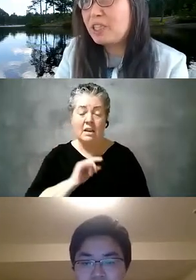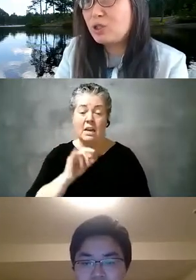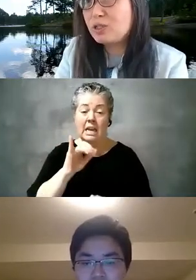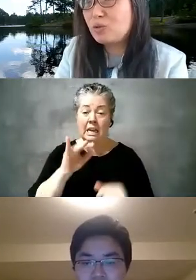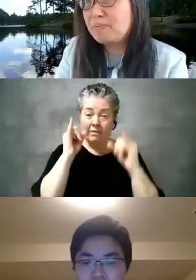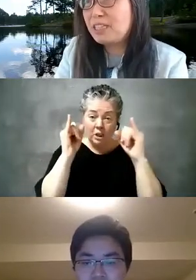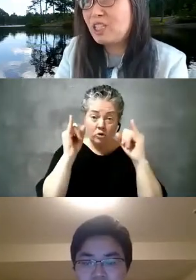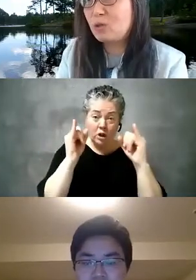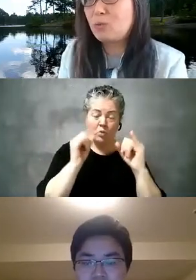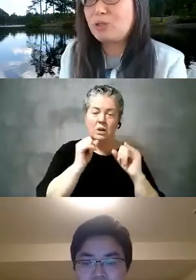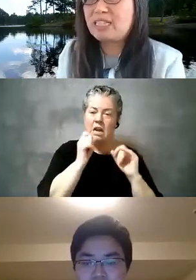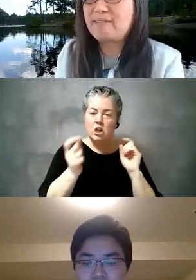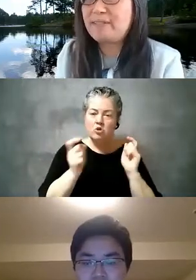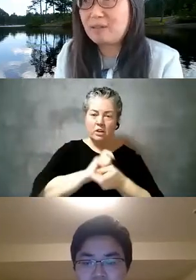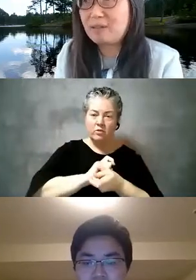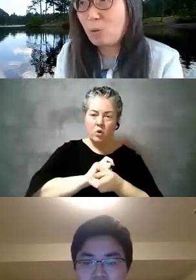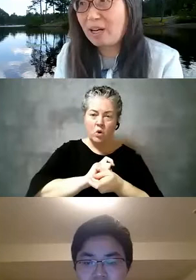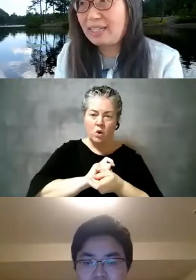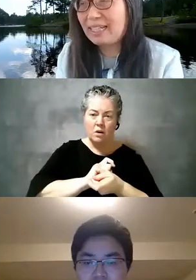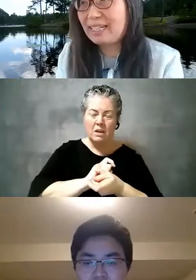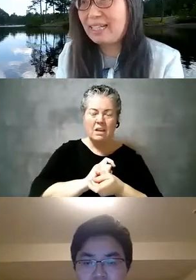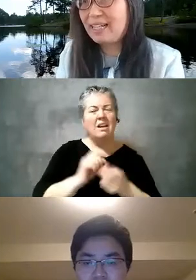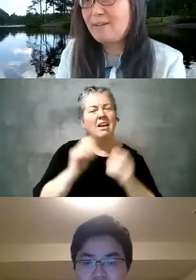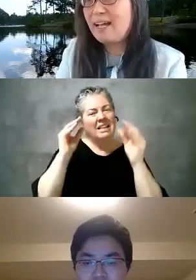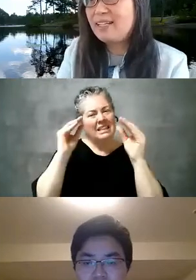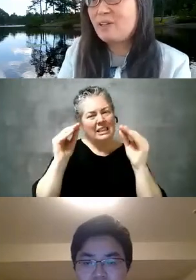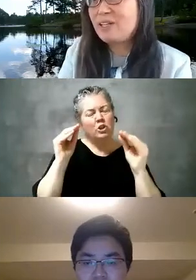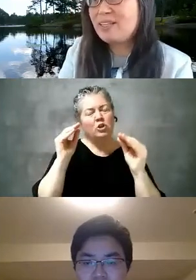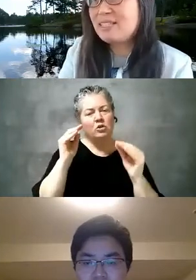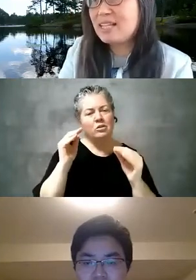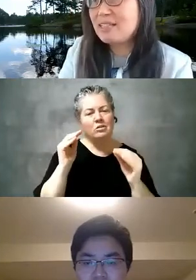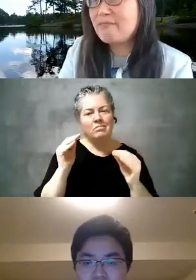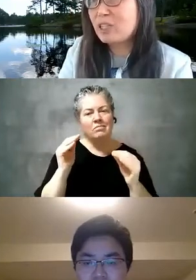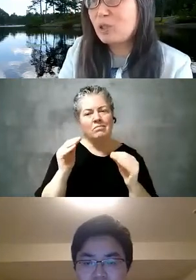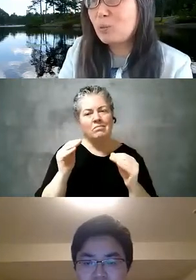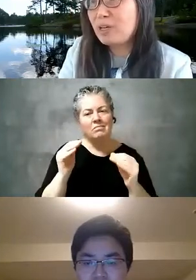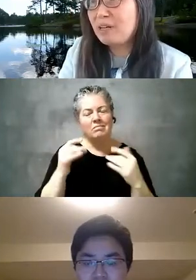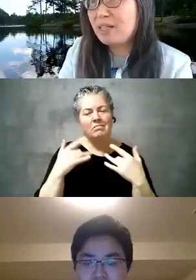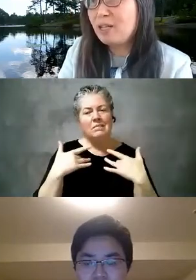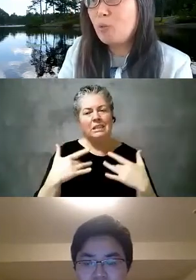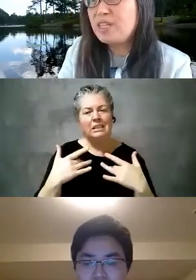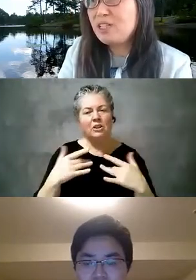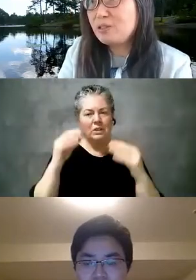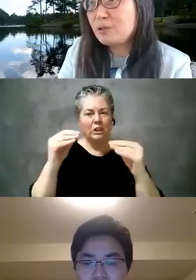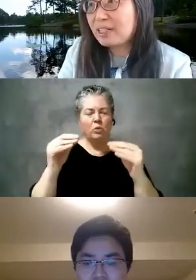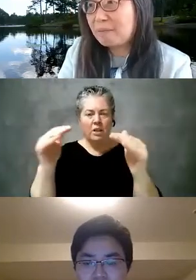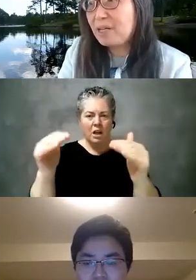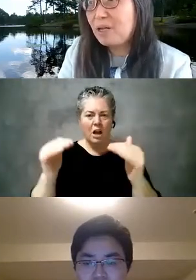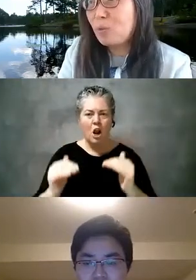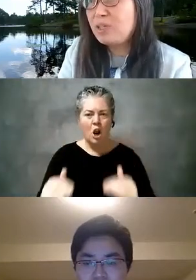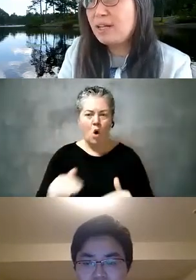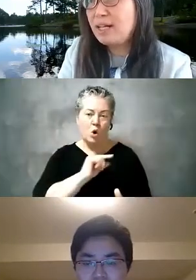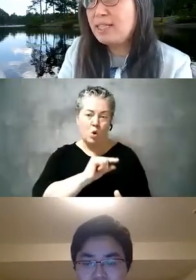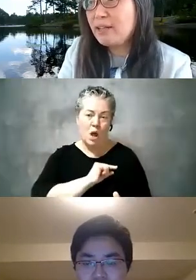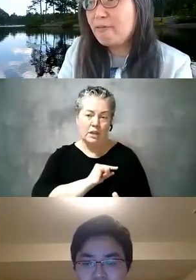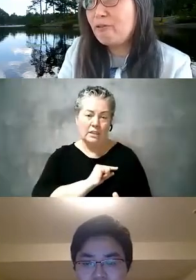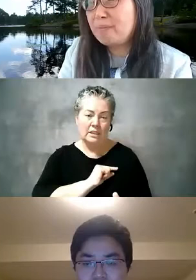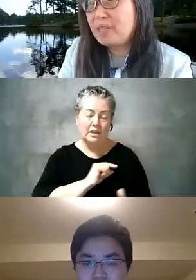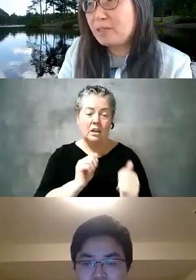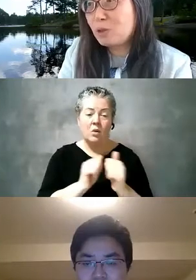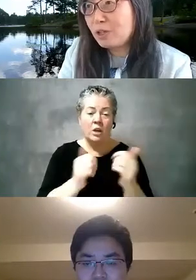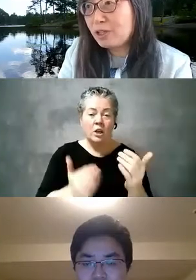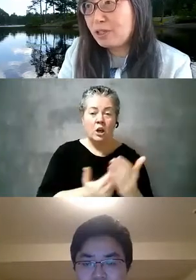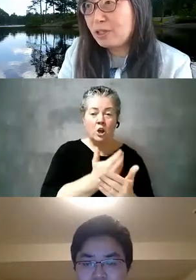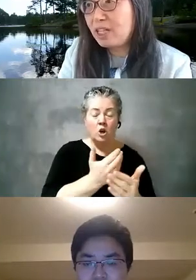more teachers will be teaching with relatively lower quality, right? So in this kind of factual world, with a new curriculum, with